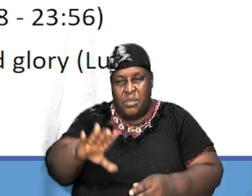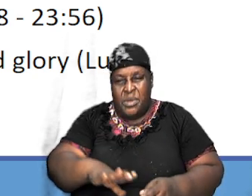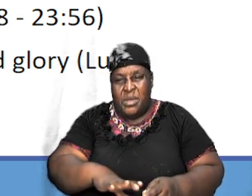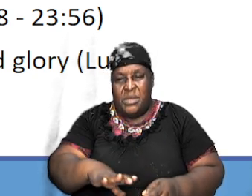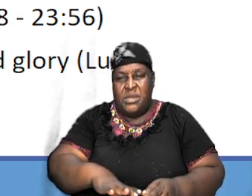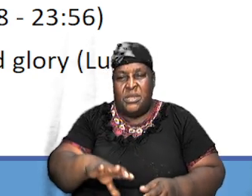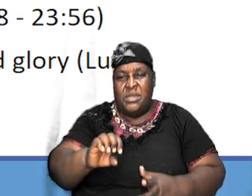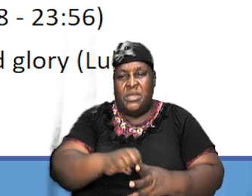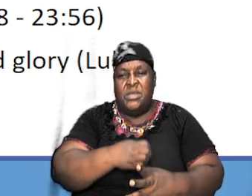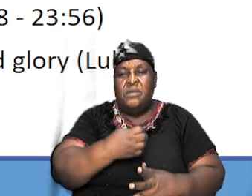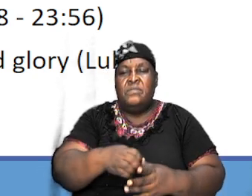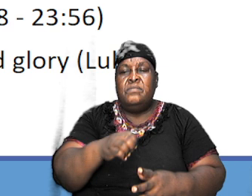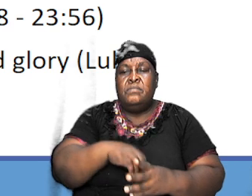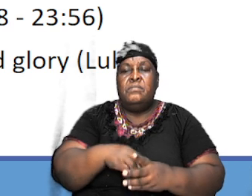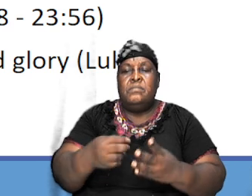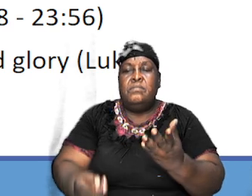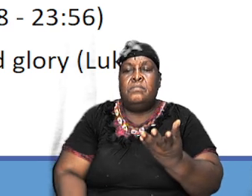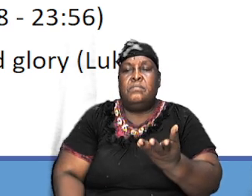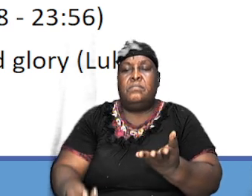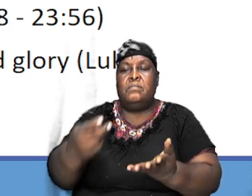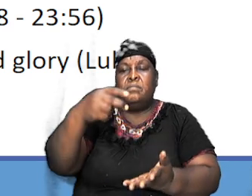his resurrection.